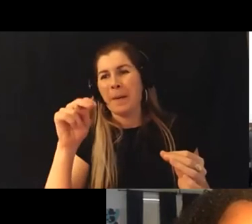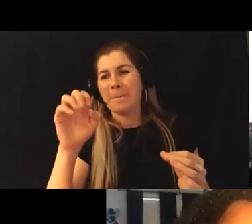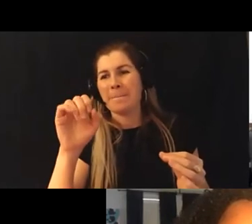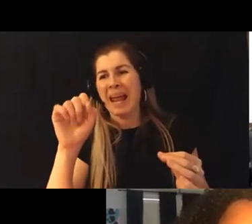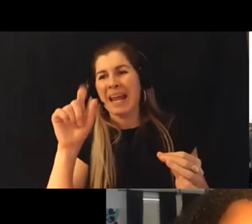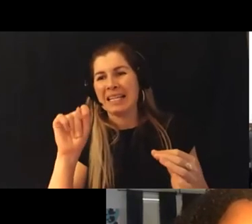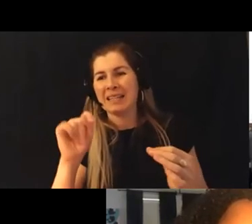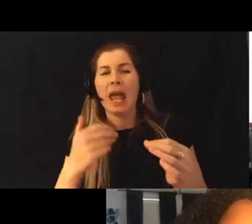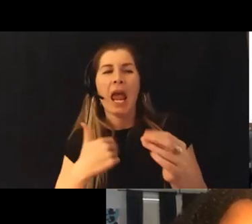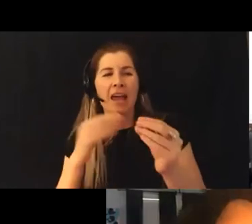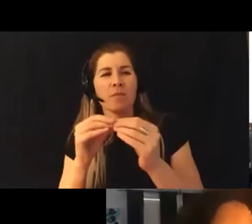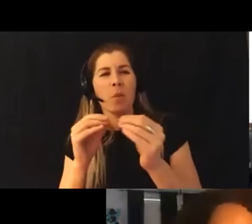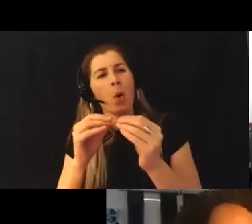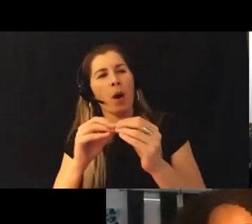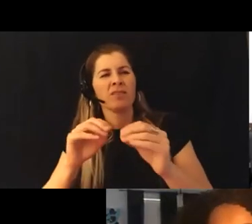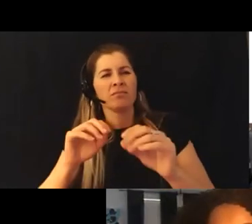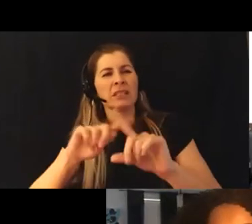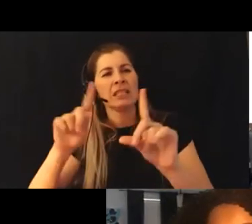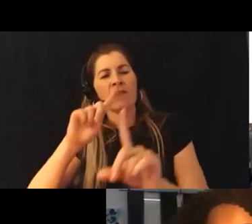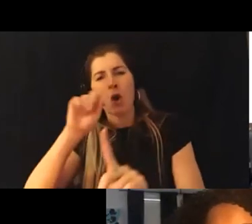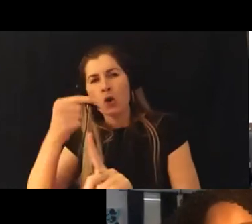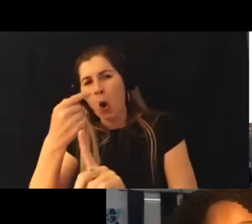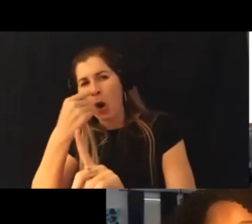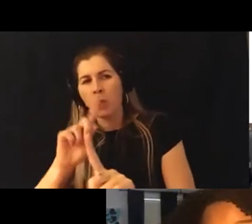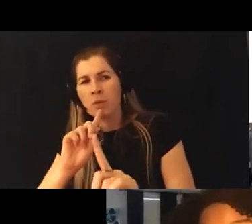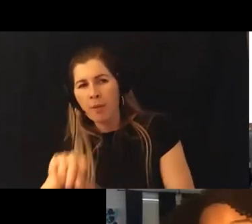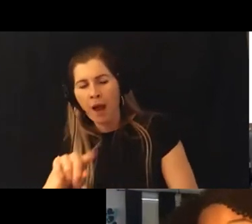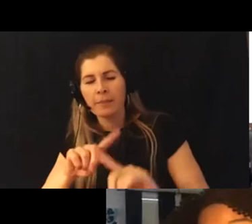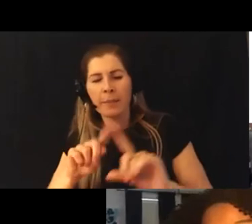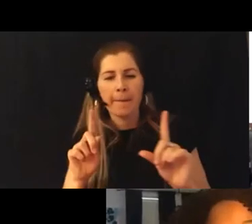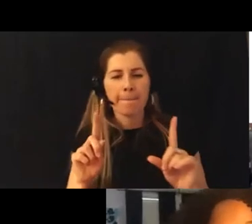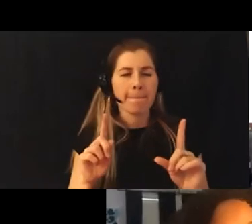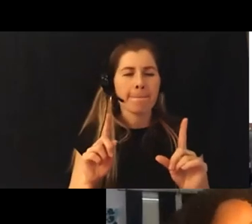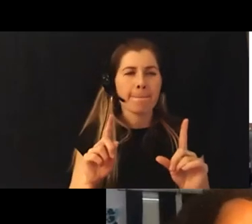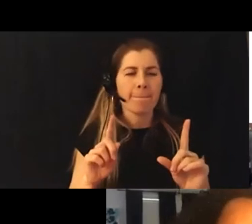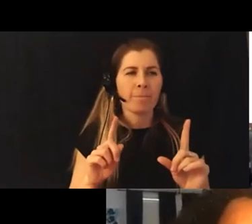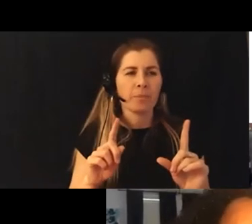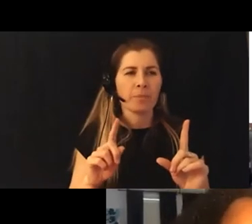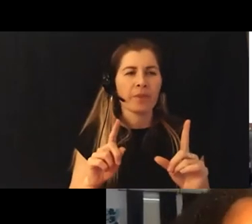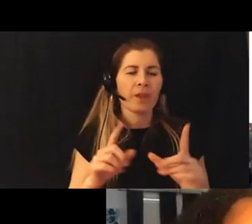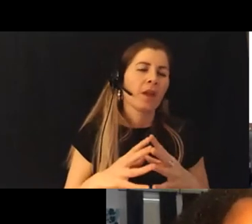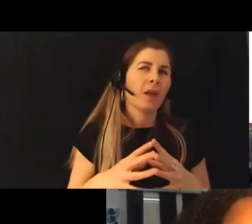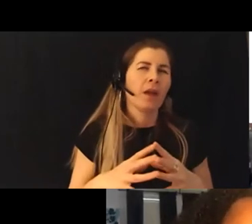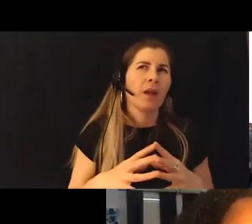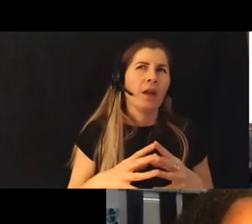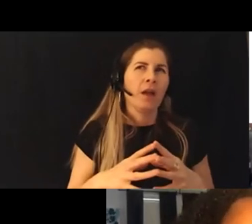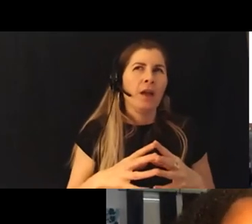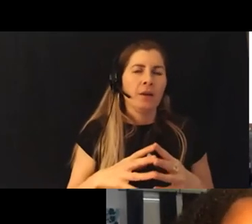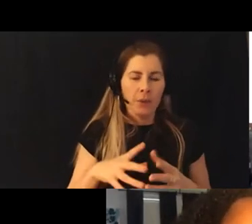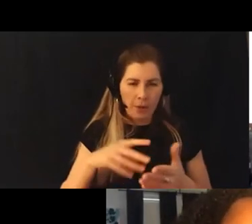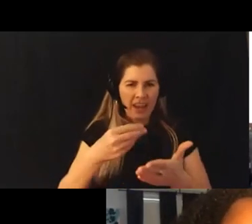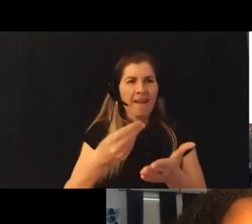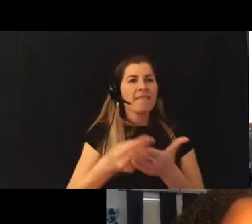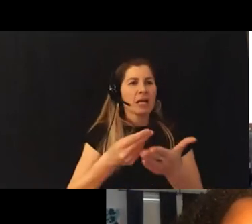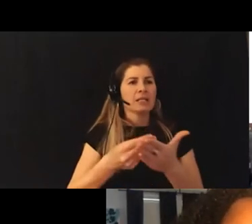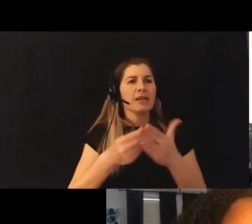a more targeted response to your question, Porché, but I just want to talk about the funding opportunities that are